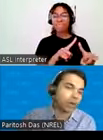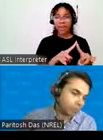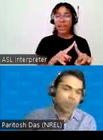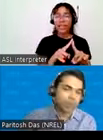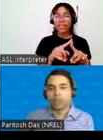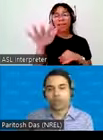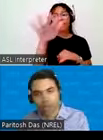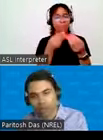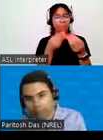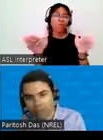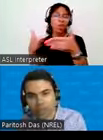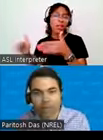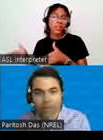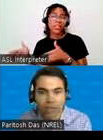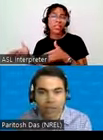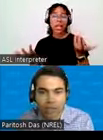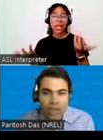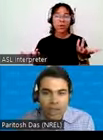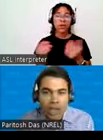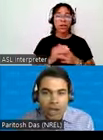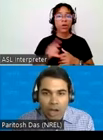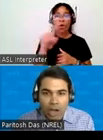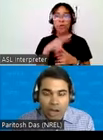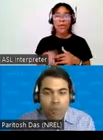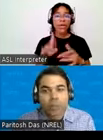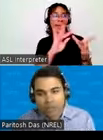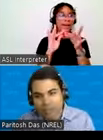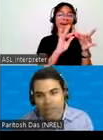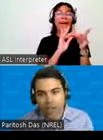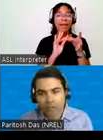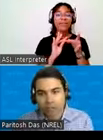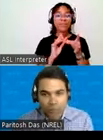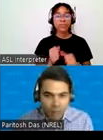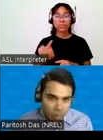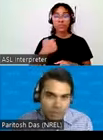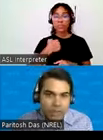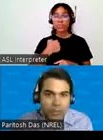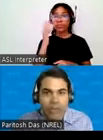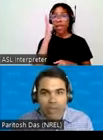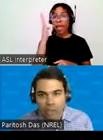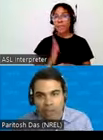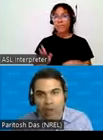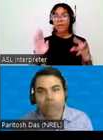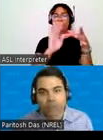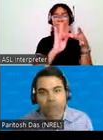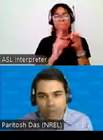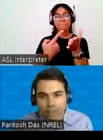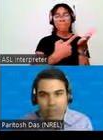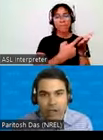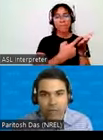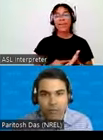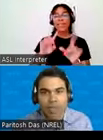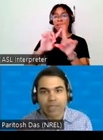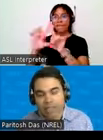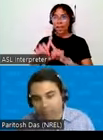or predominant player coming in. I would be discussing a lot of rooftop solar stuff, but I think I'll also be discussing